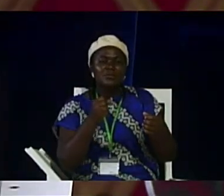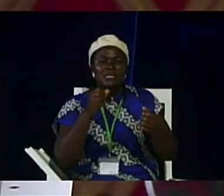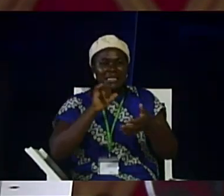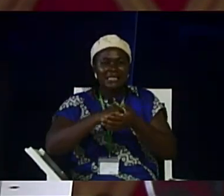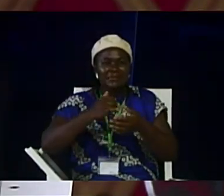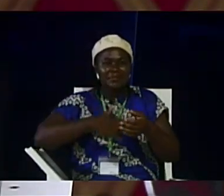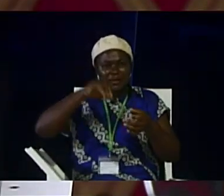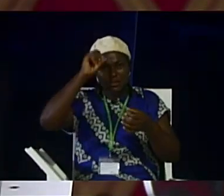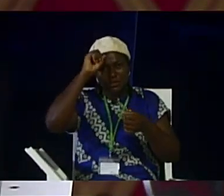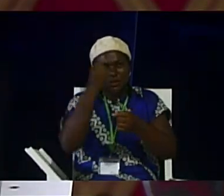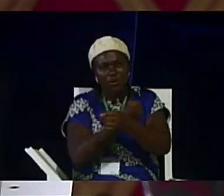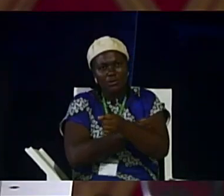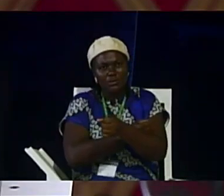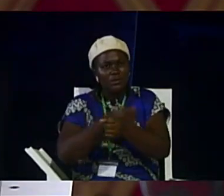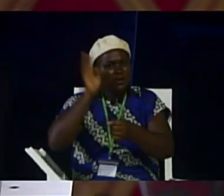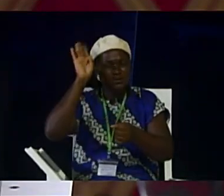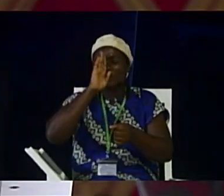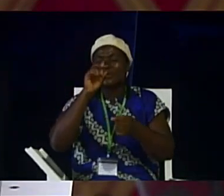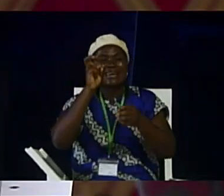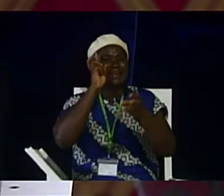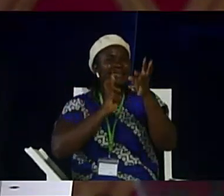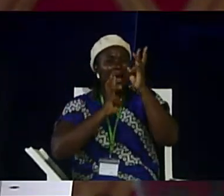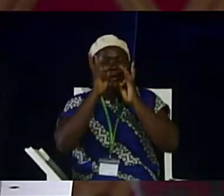son would be crying.